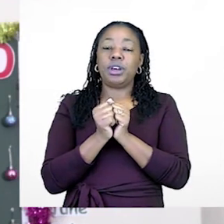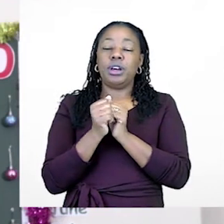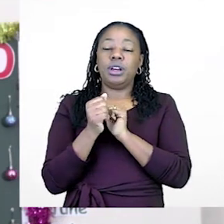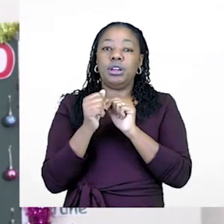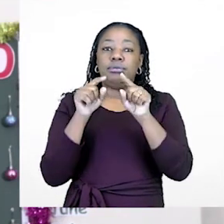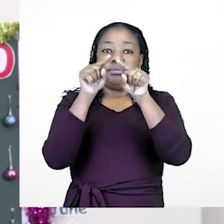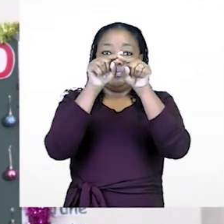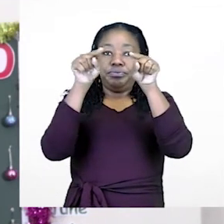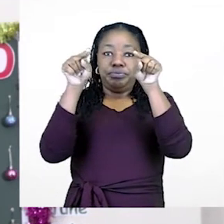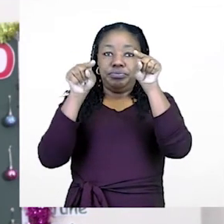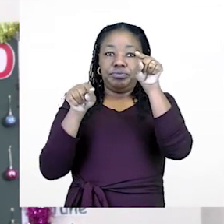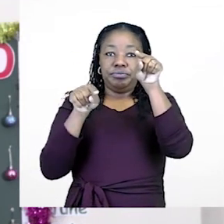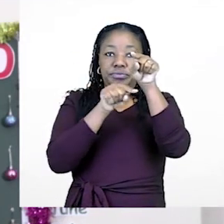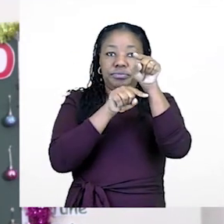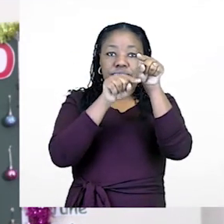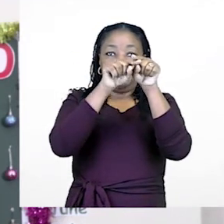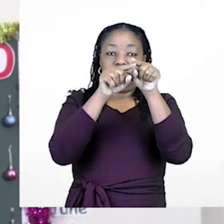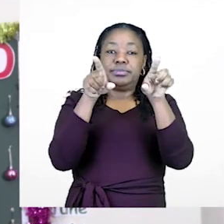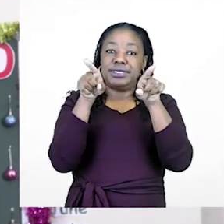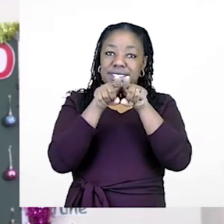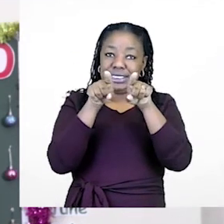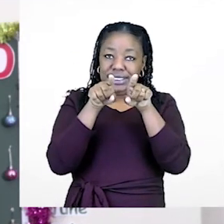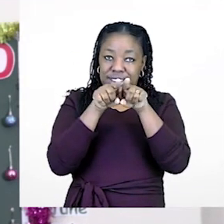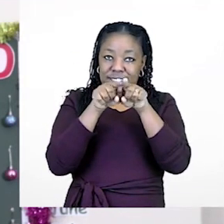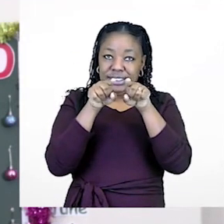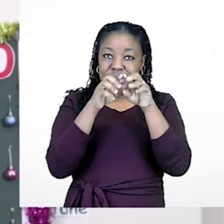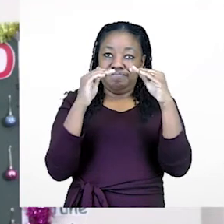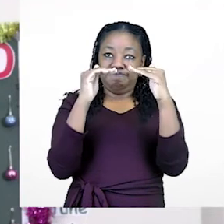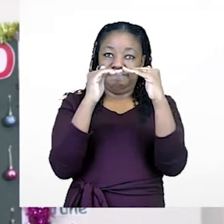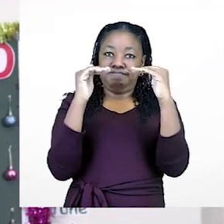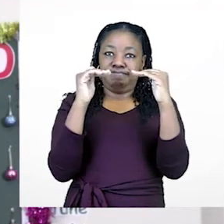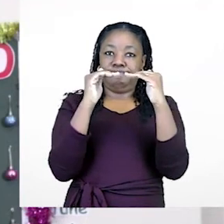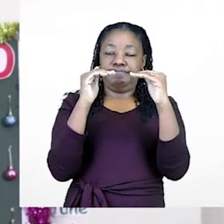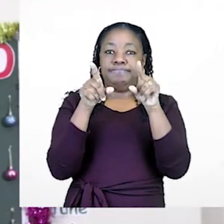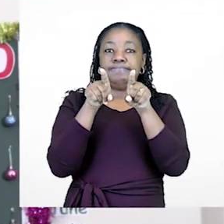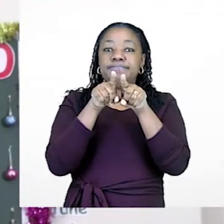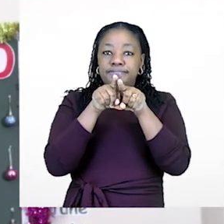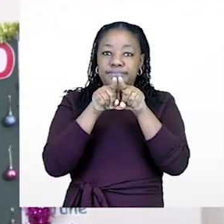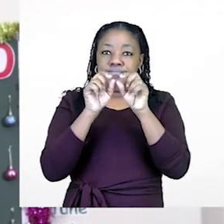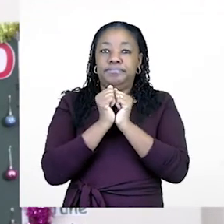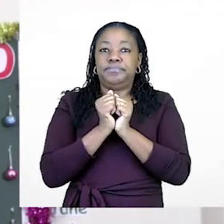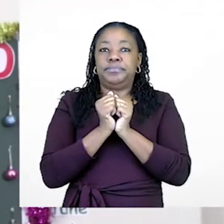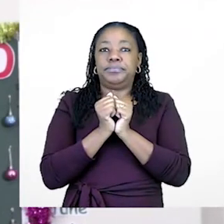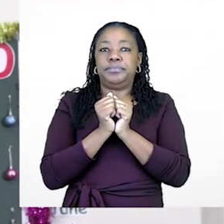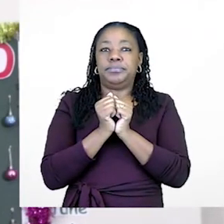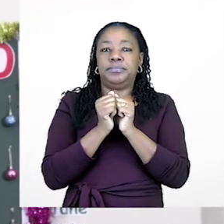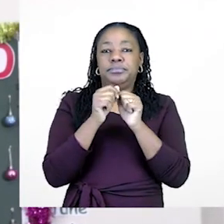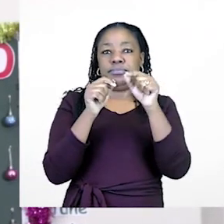sides. So it is not the one we are looking for. Let's try another direction.